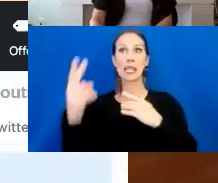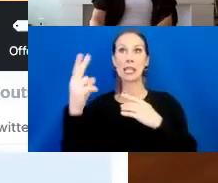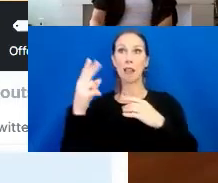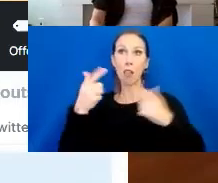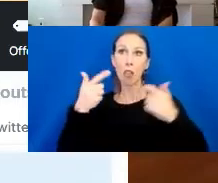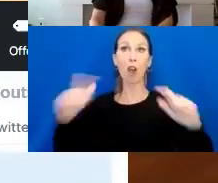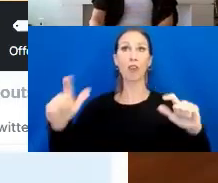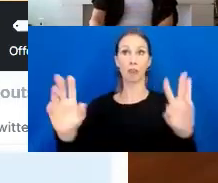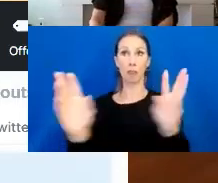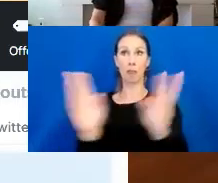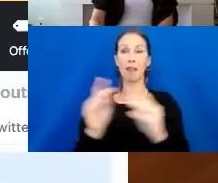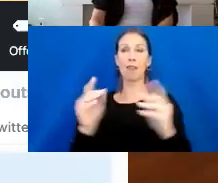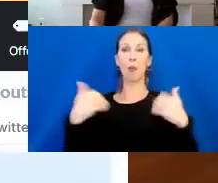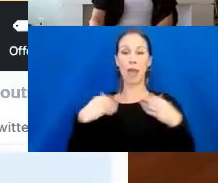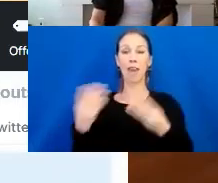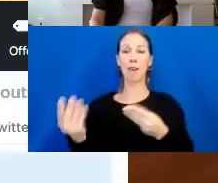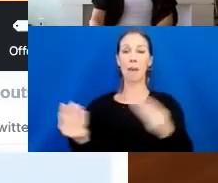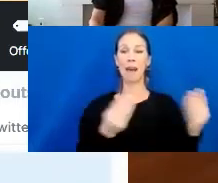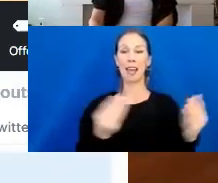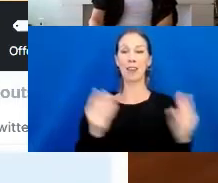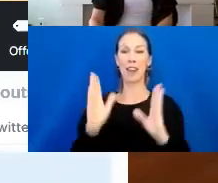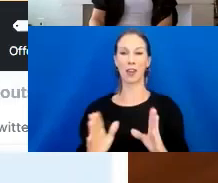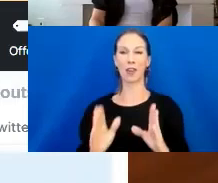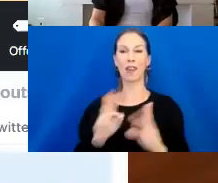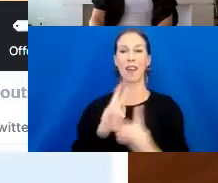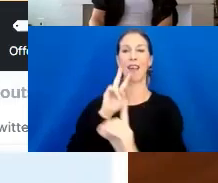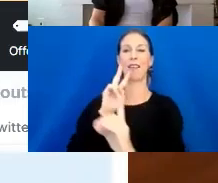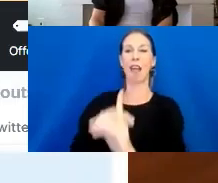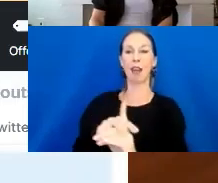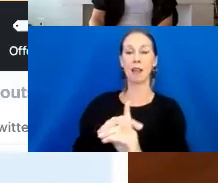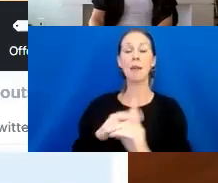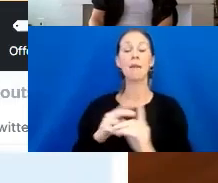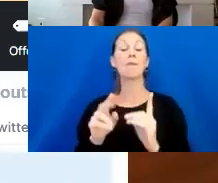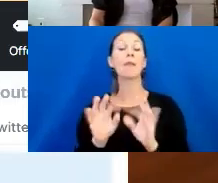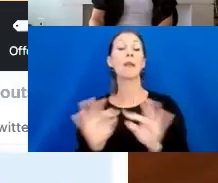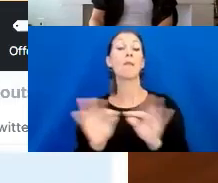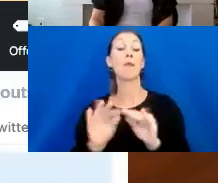sessions. I want to clarify that